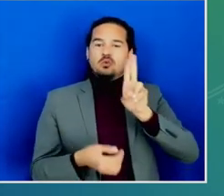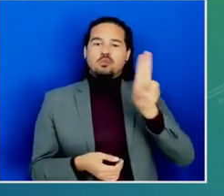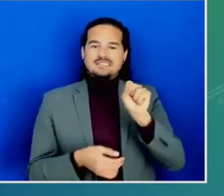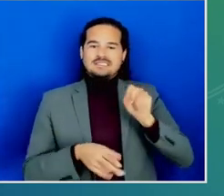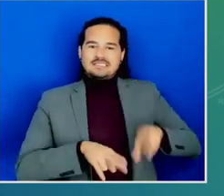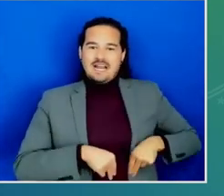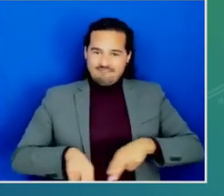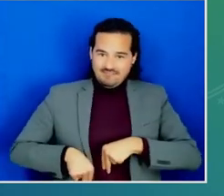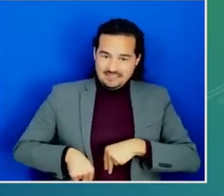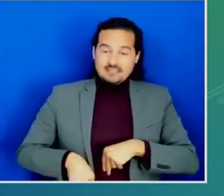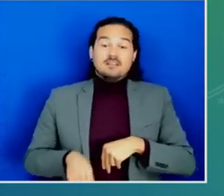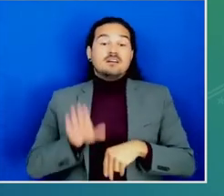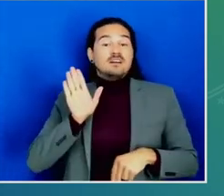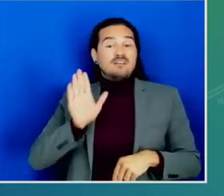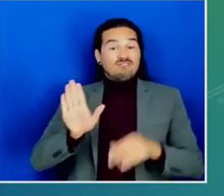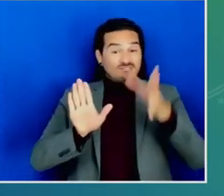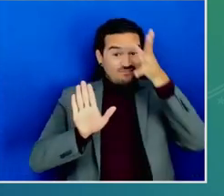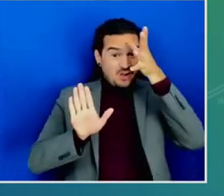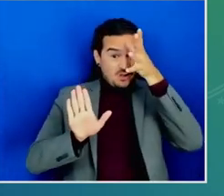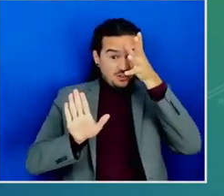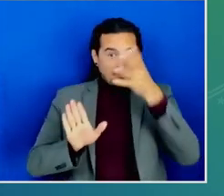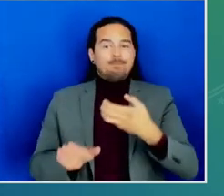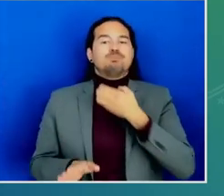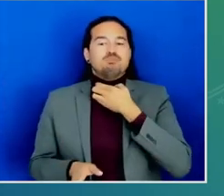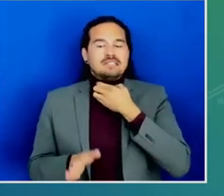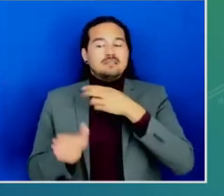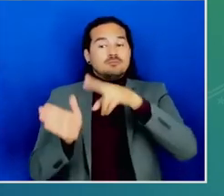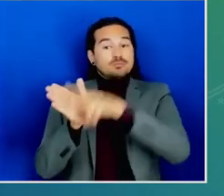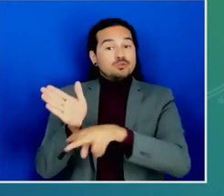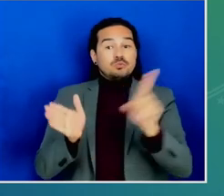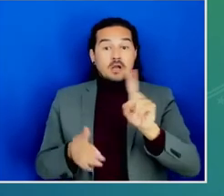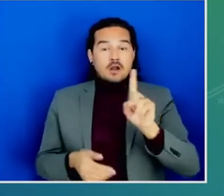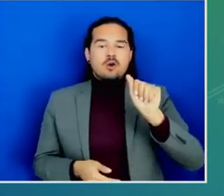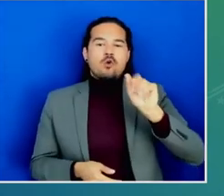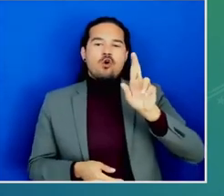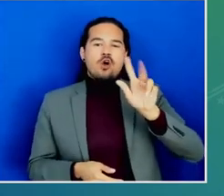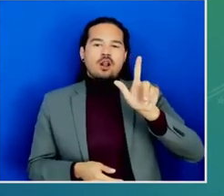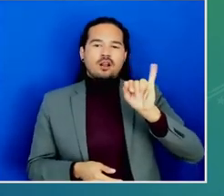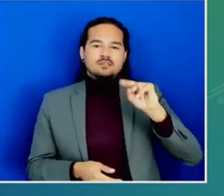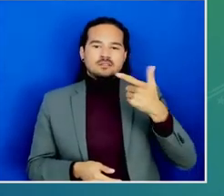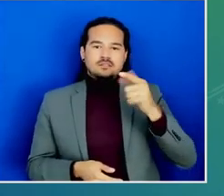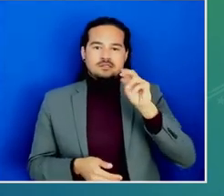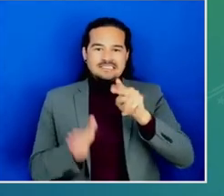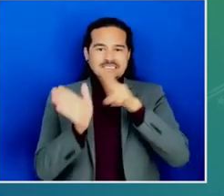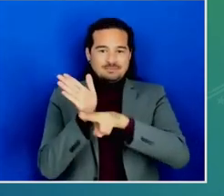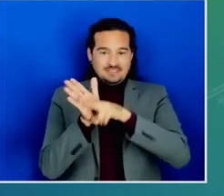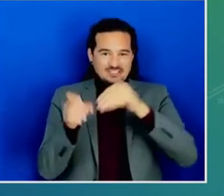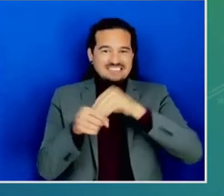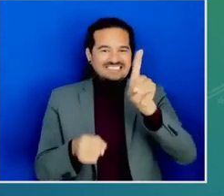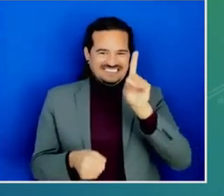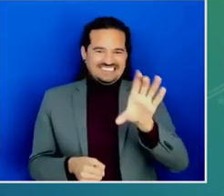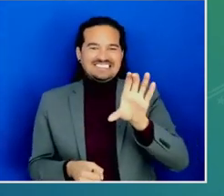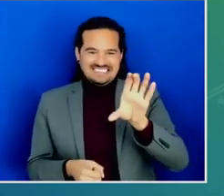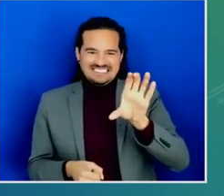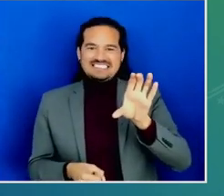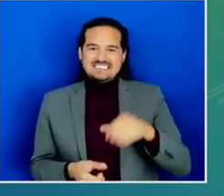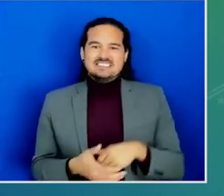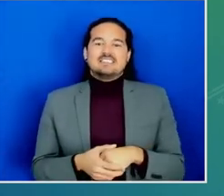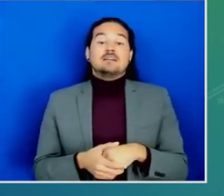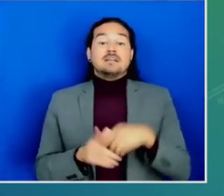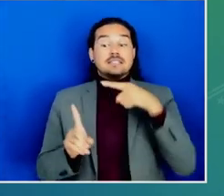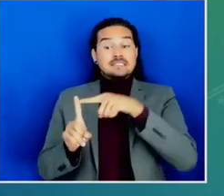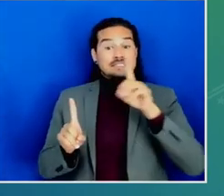Marine, now buried in Arlington. A single mom, she raised her child while running a small business. When times were tough,